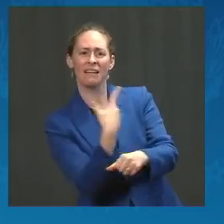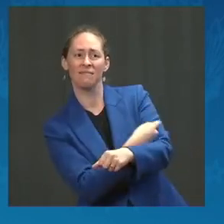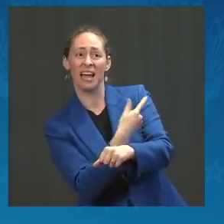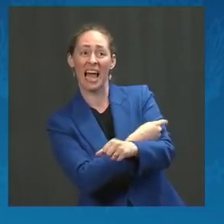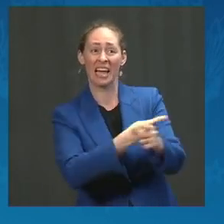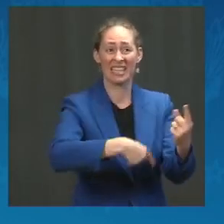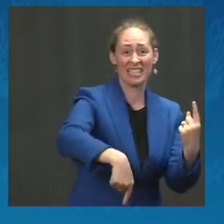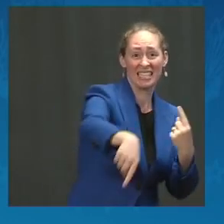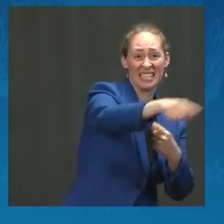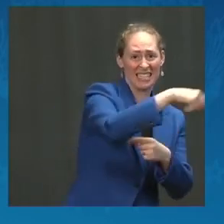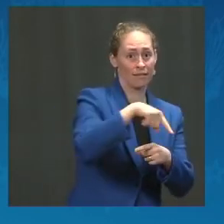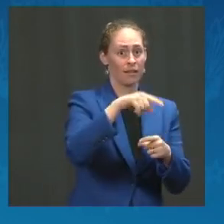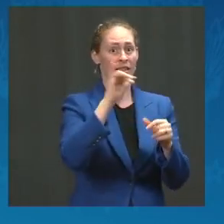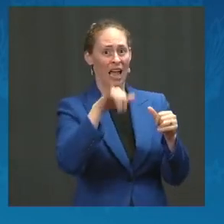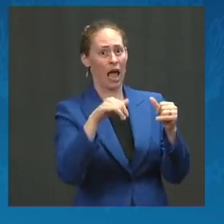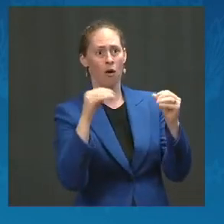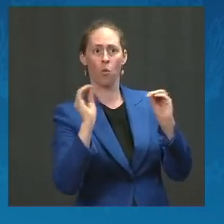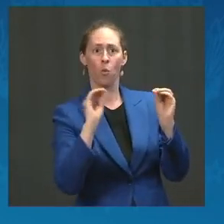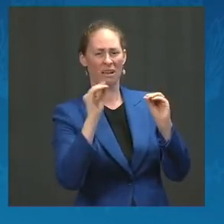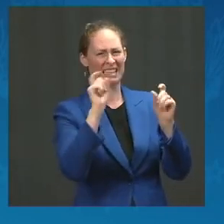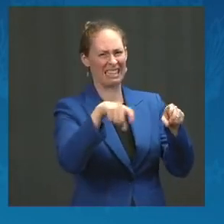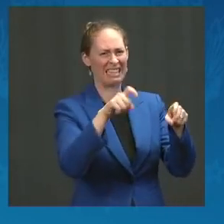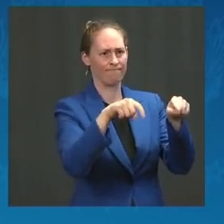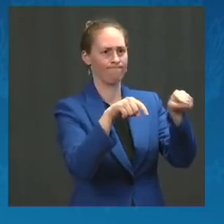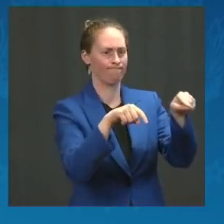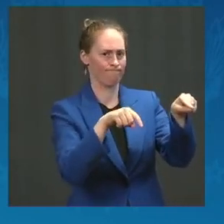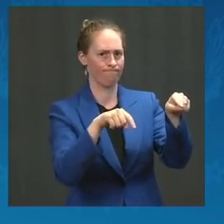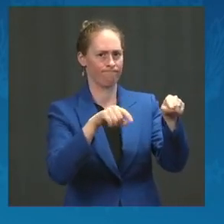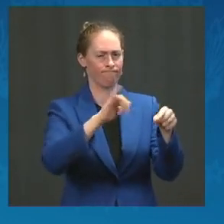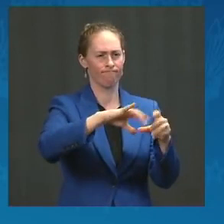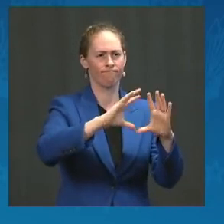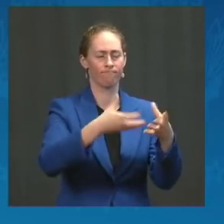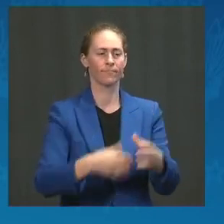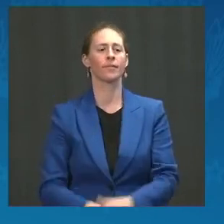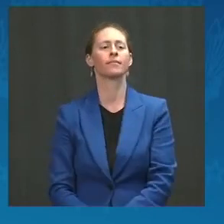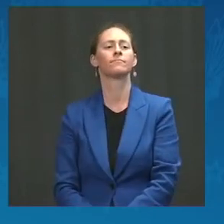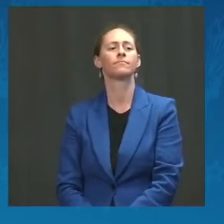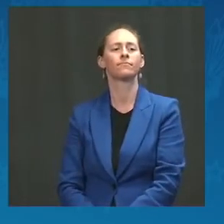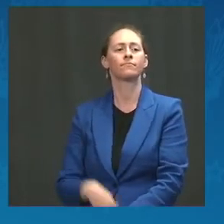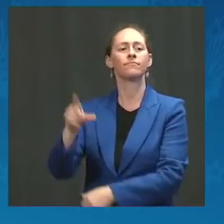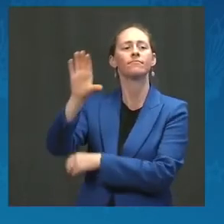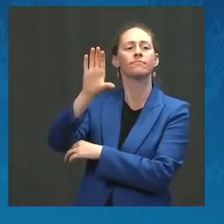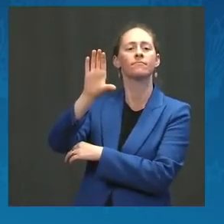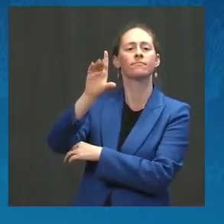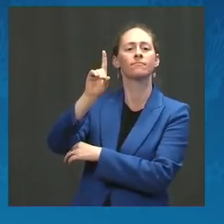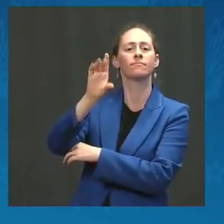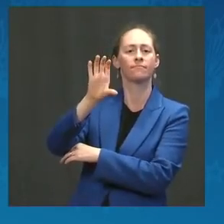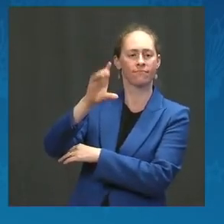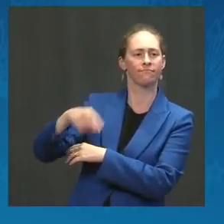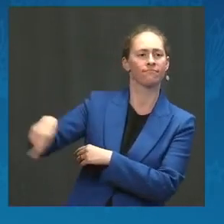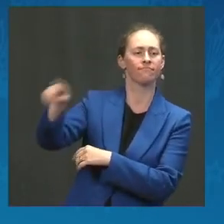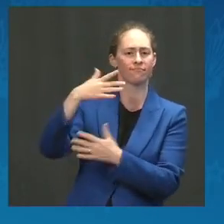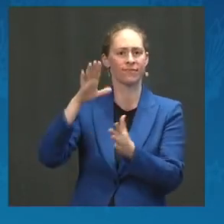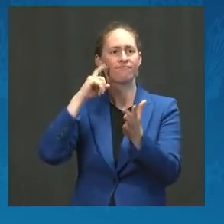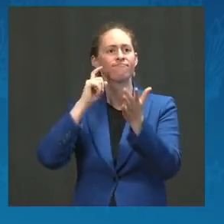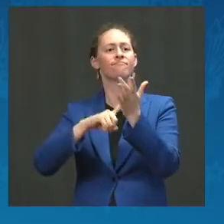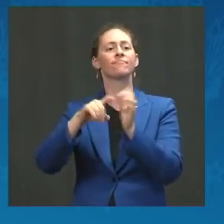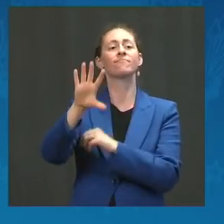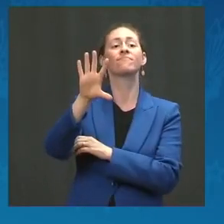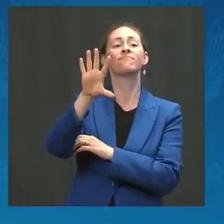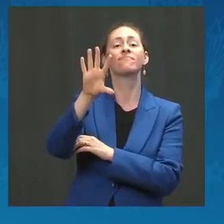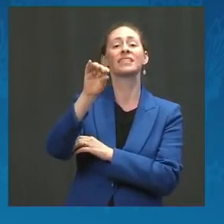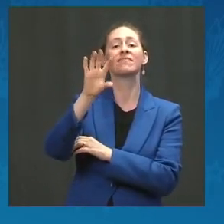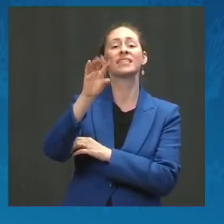which they define as 50 new cases for every 100,000 people in a week.